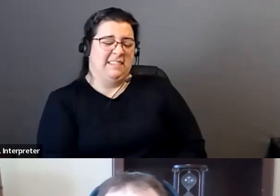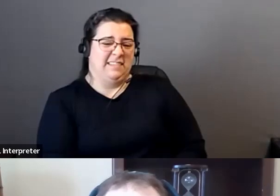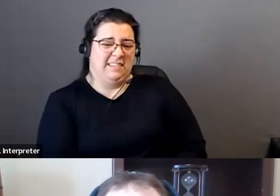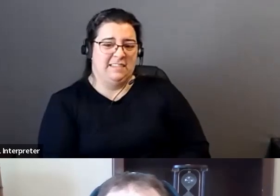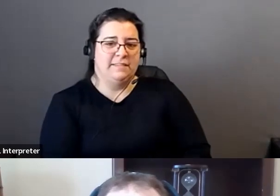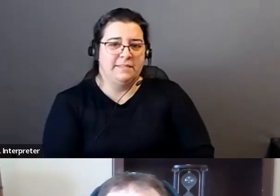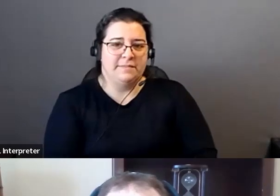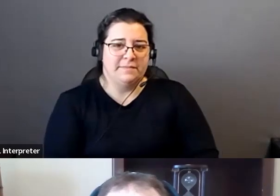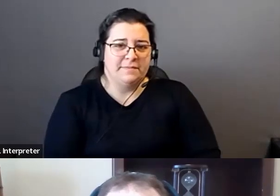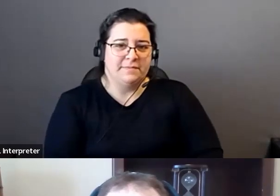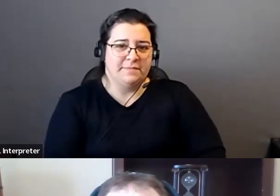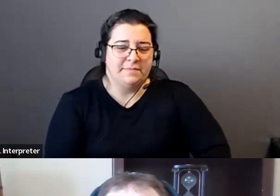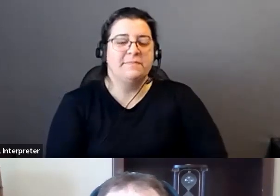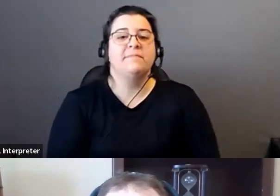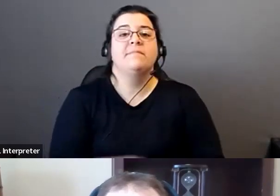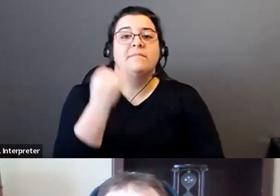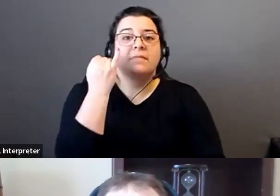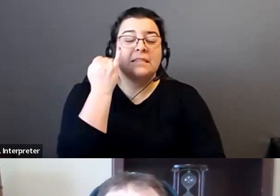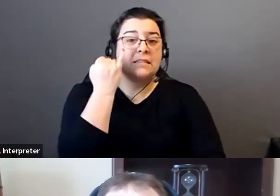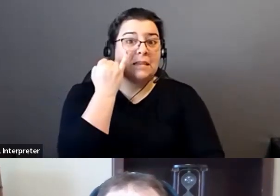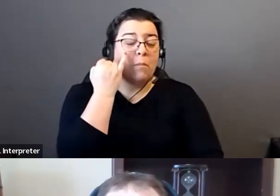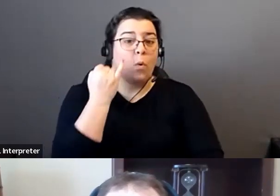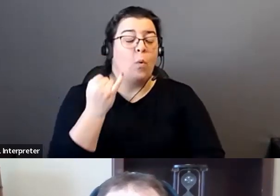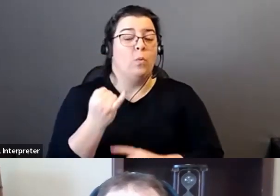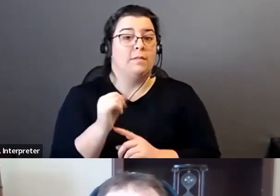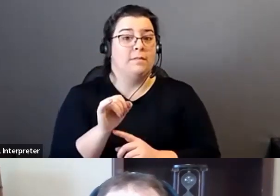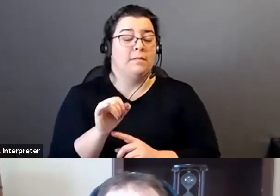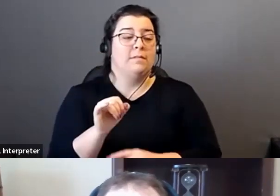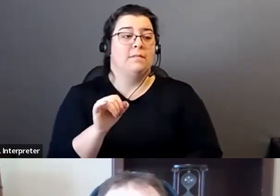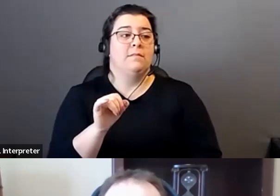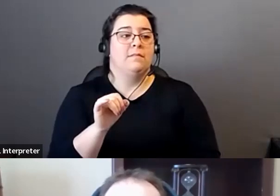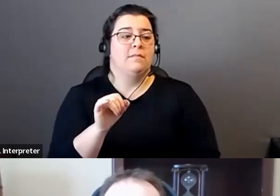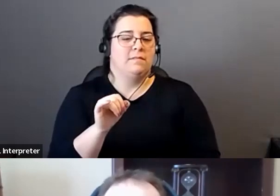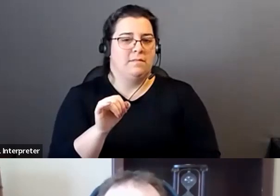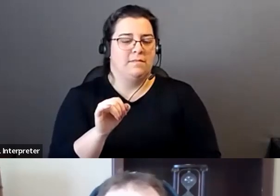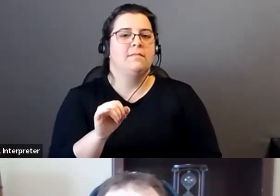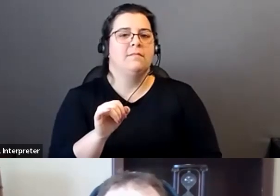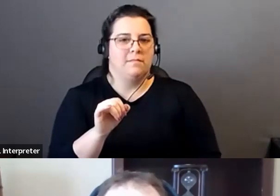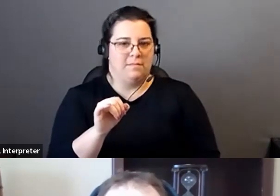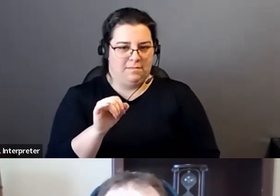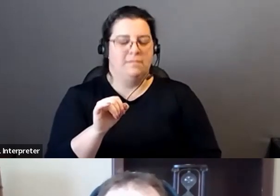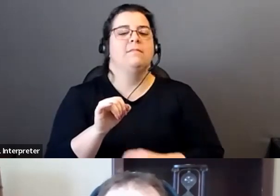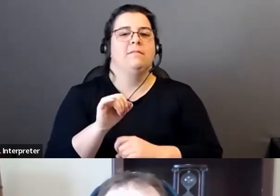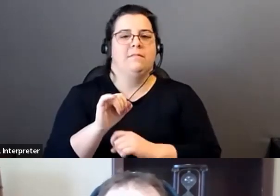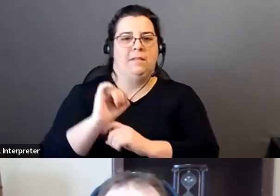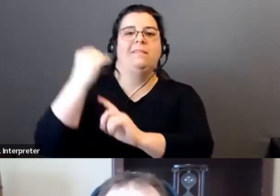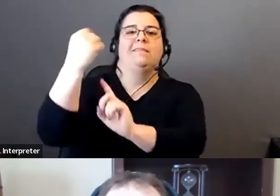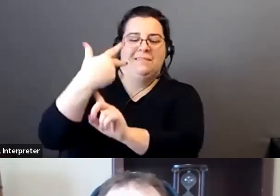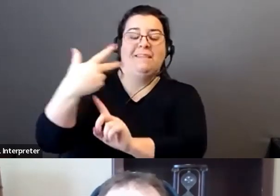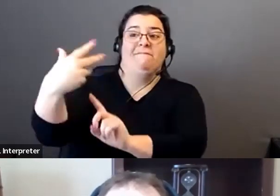doing, especially if you're doing a video podcast, best to use direct connection. And I hear where you're coming from. And that's another thing